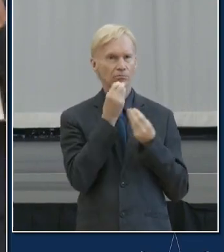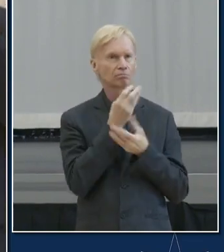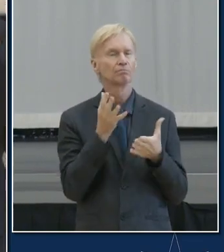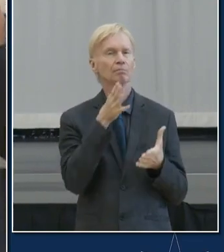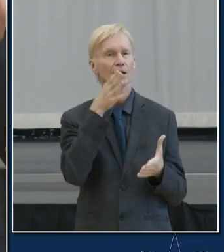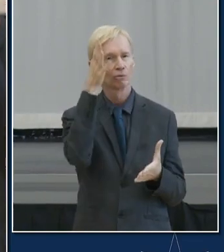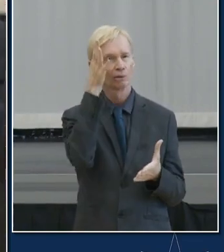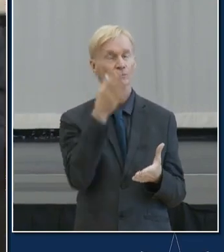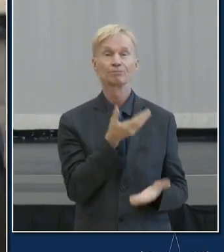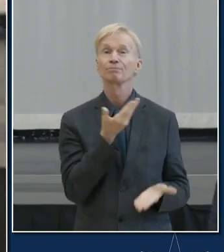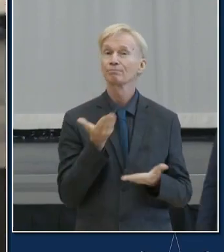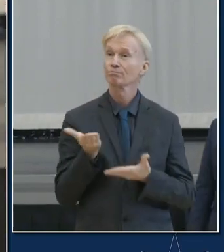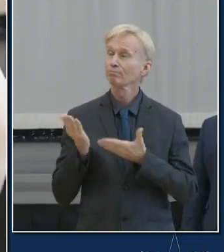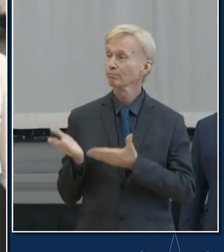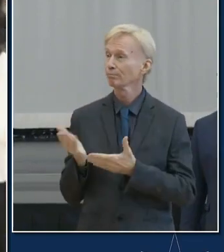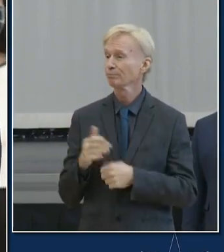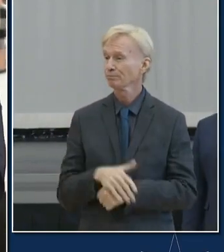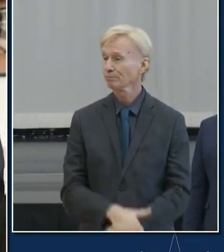Torres?